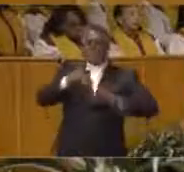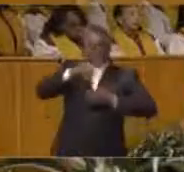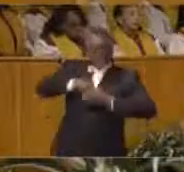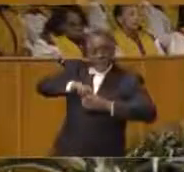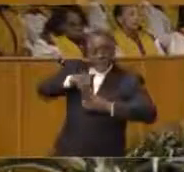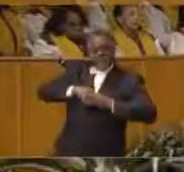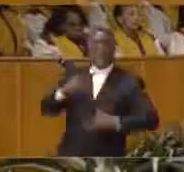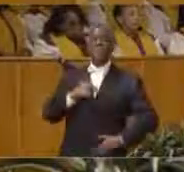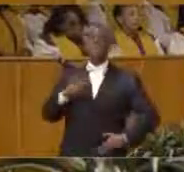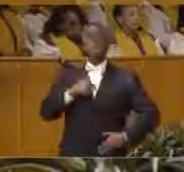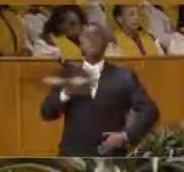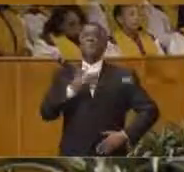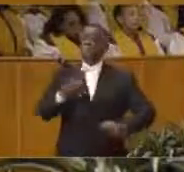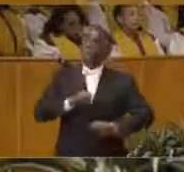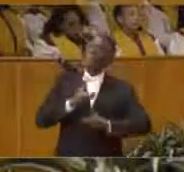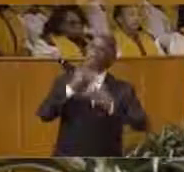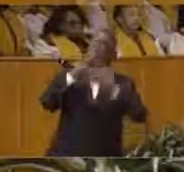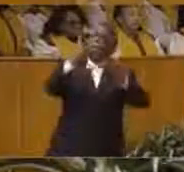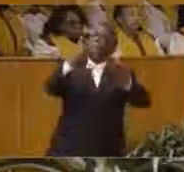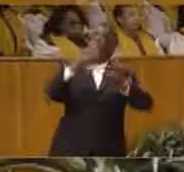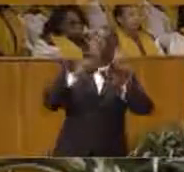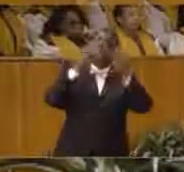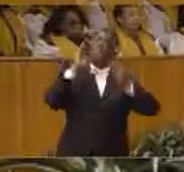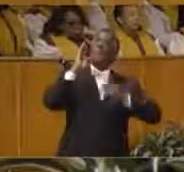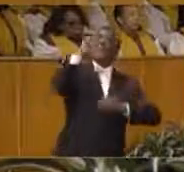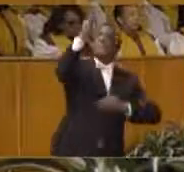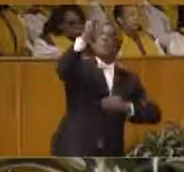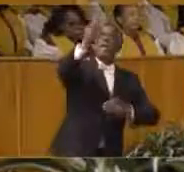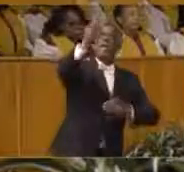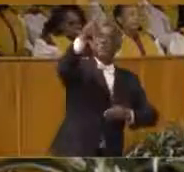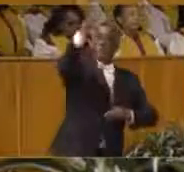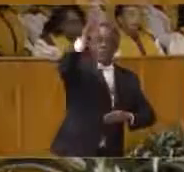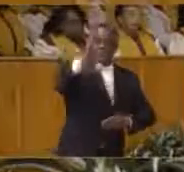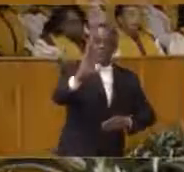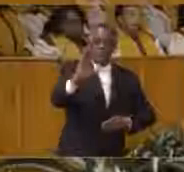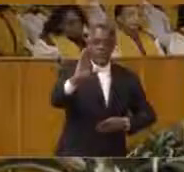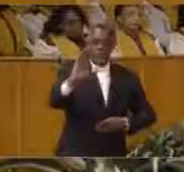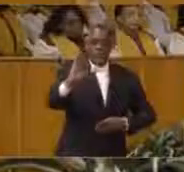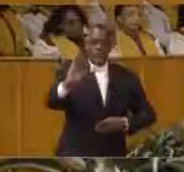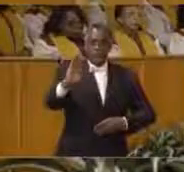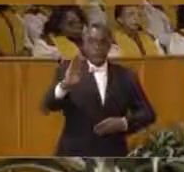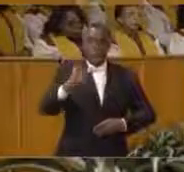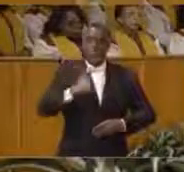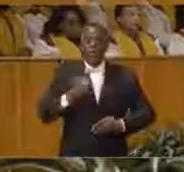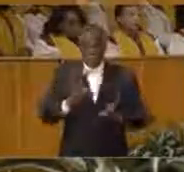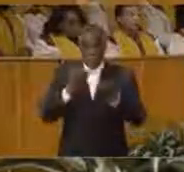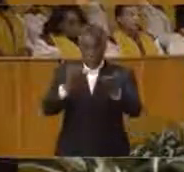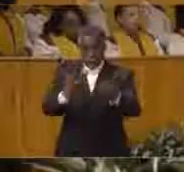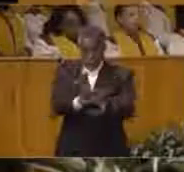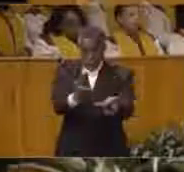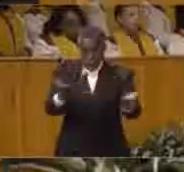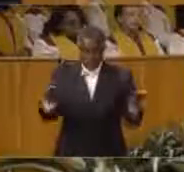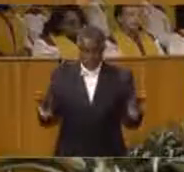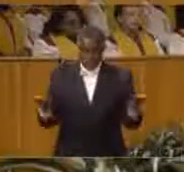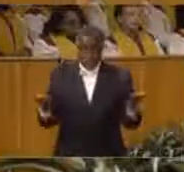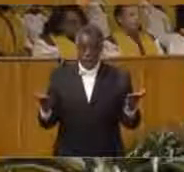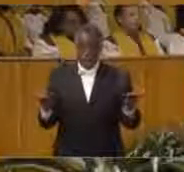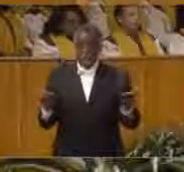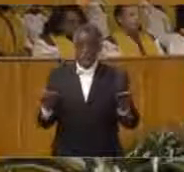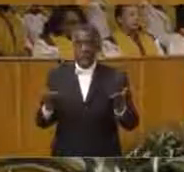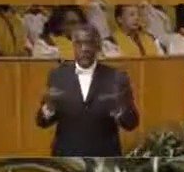something inside of me that wants to give back to God. I would suggest to you that it